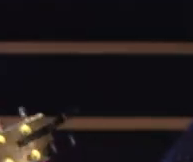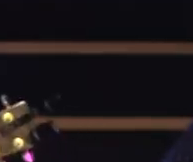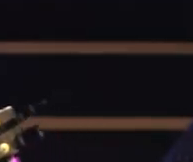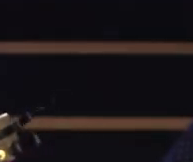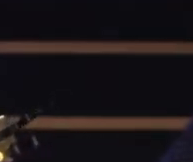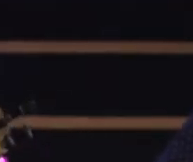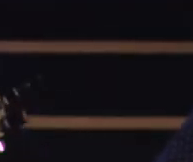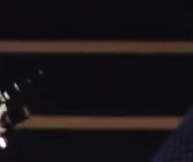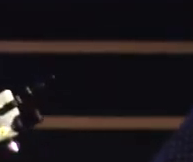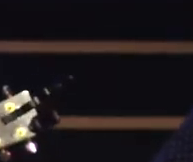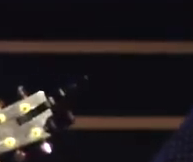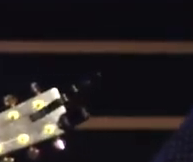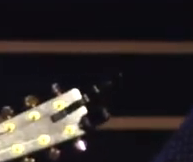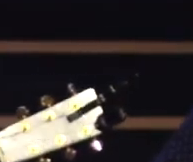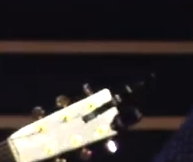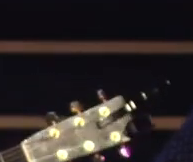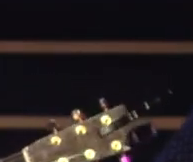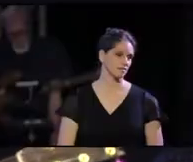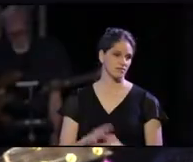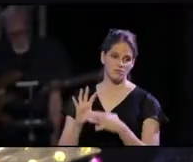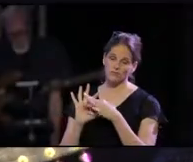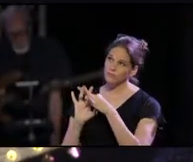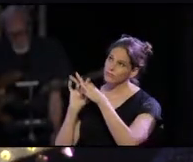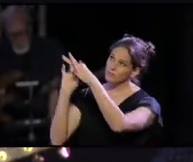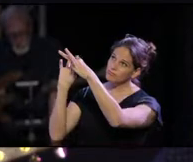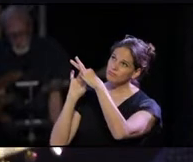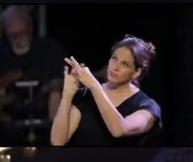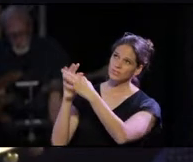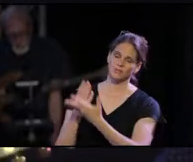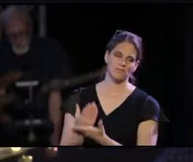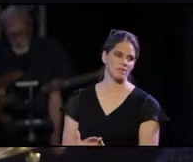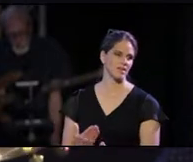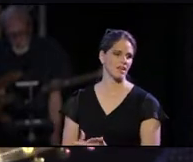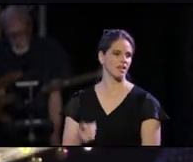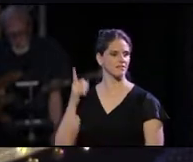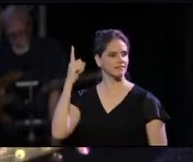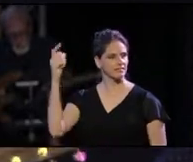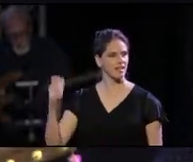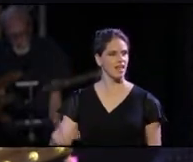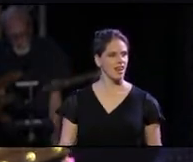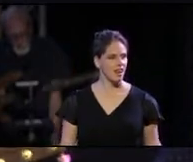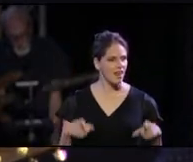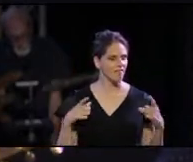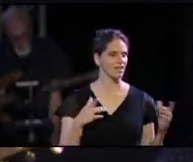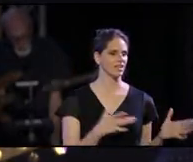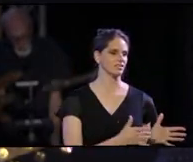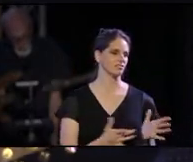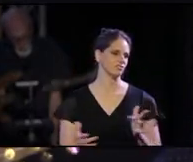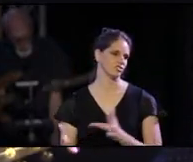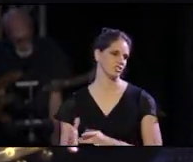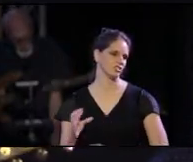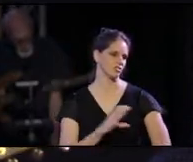know him and have a relationship with the living Jesus Christ. So I'm so glad that